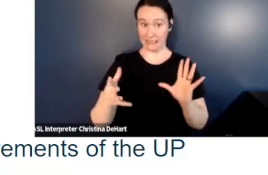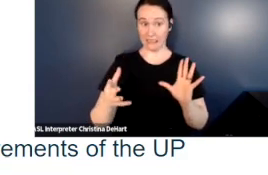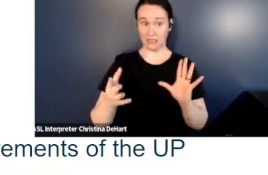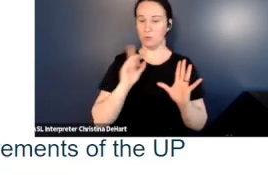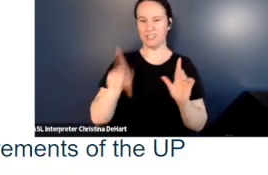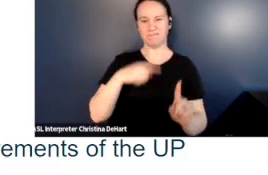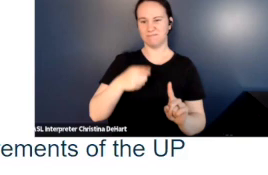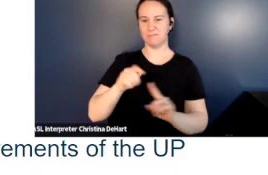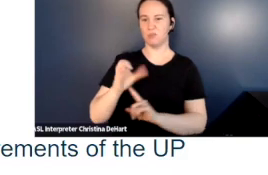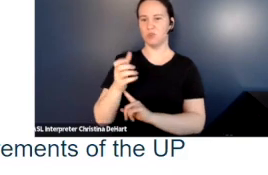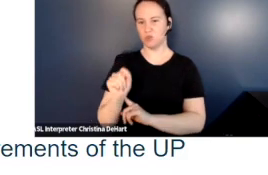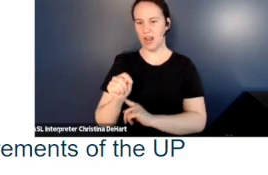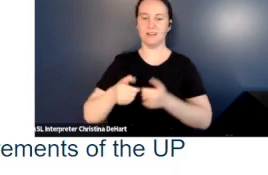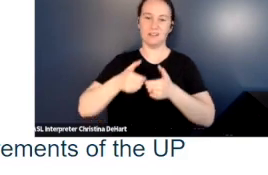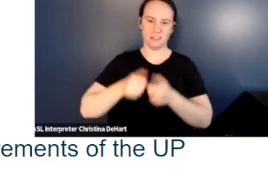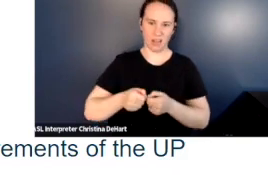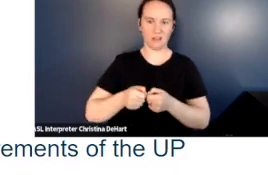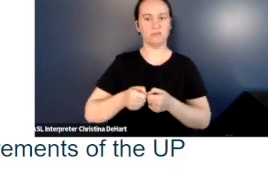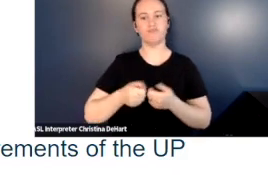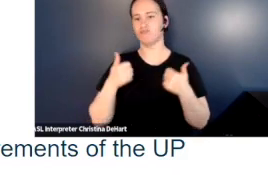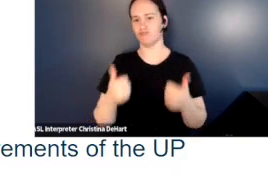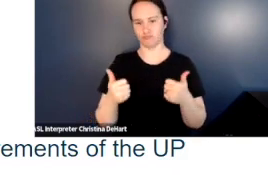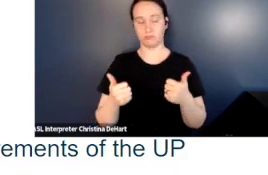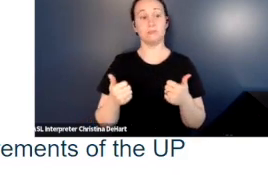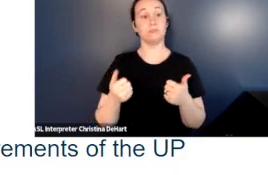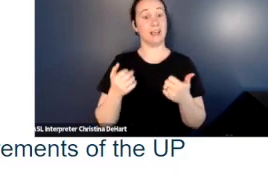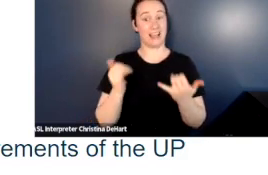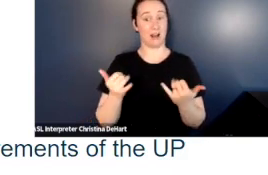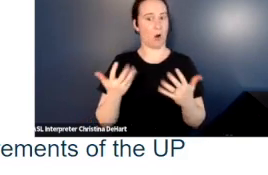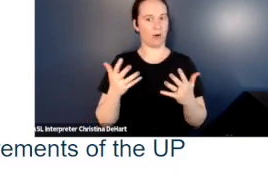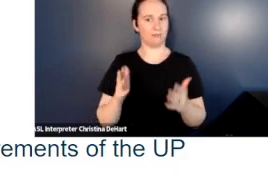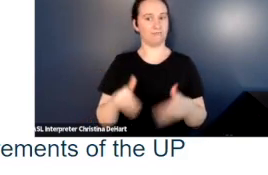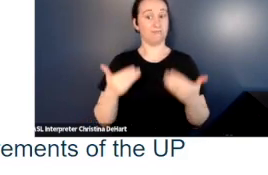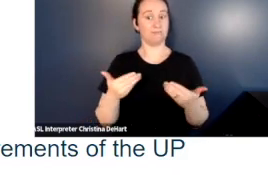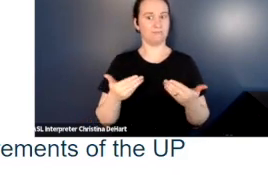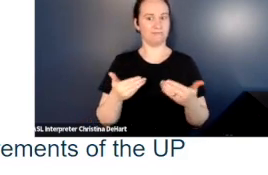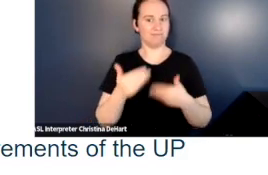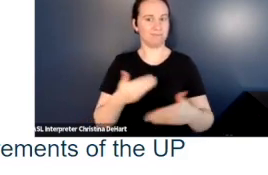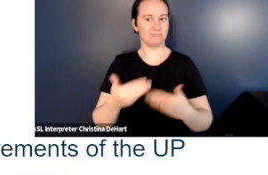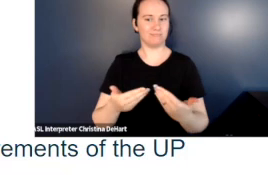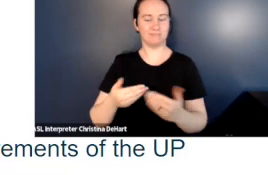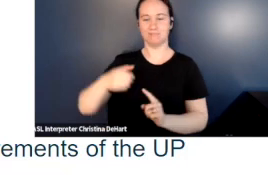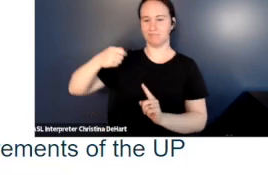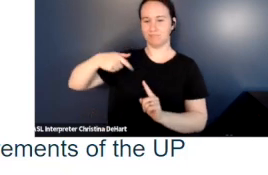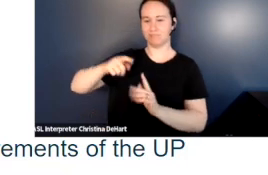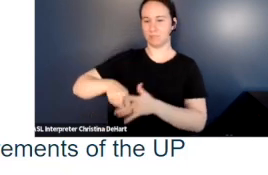and text functionality, has moved into production, and that was on May